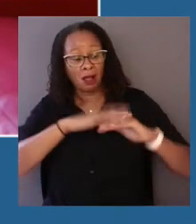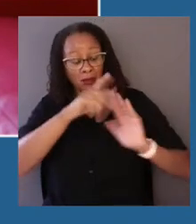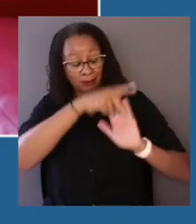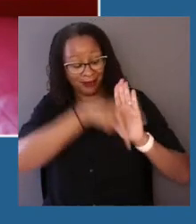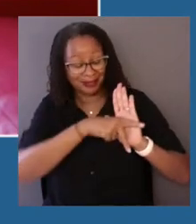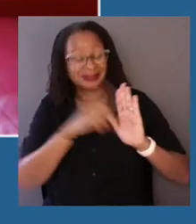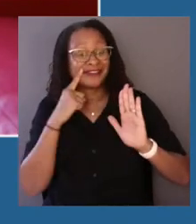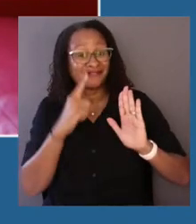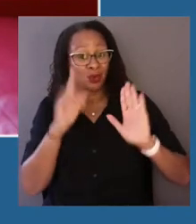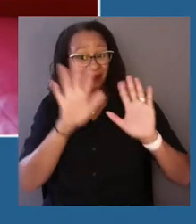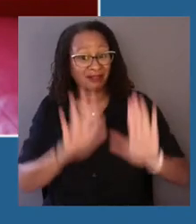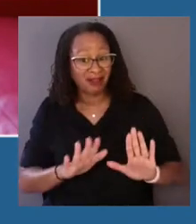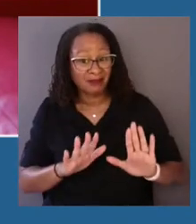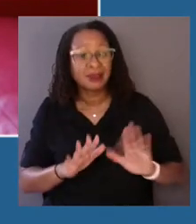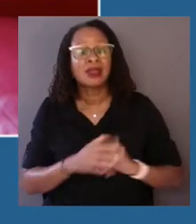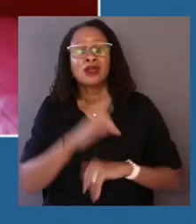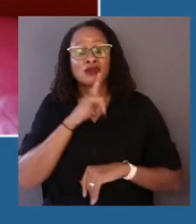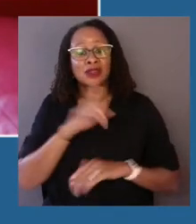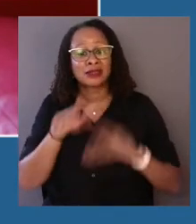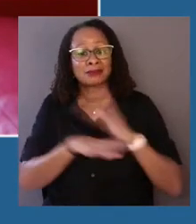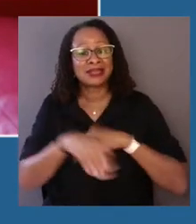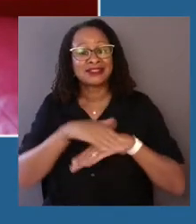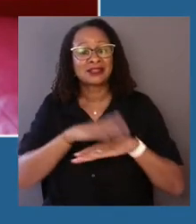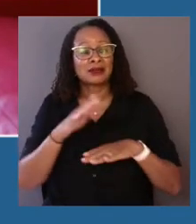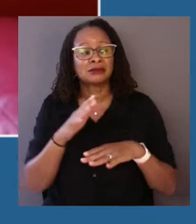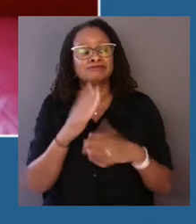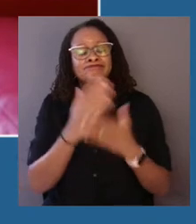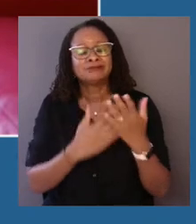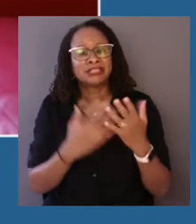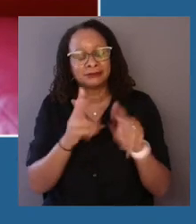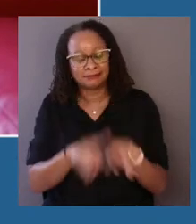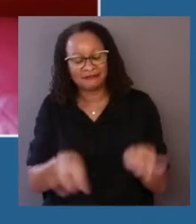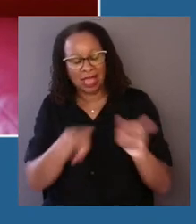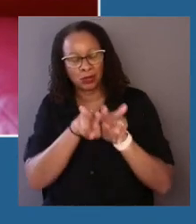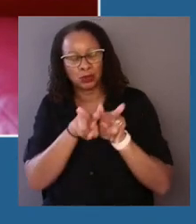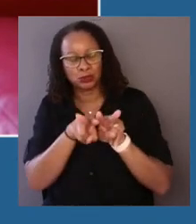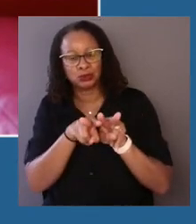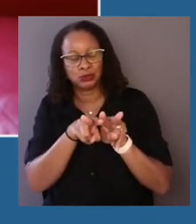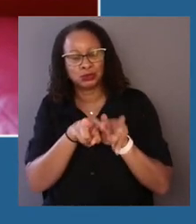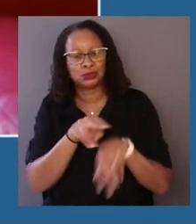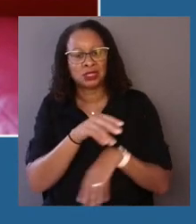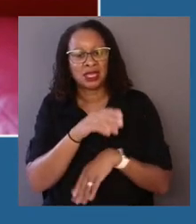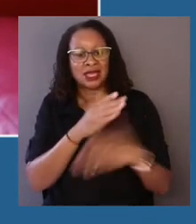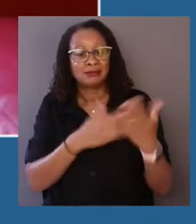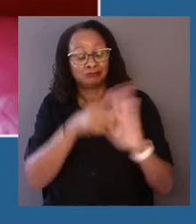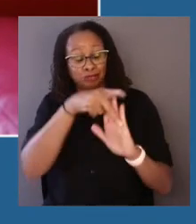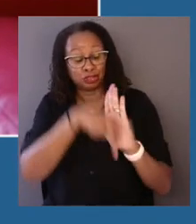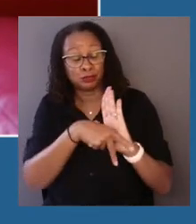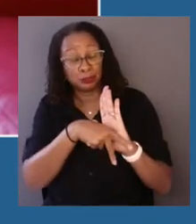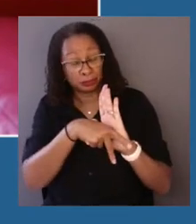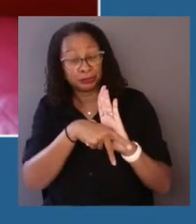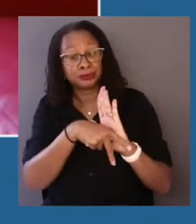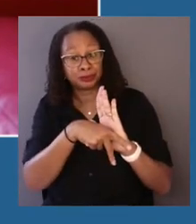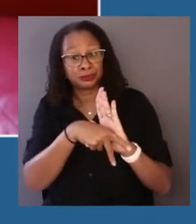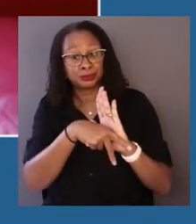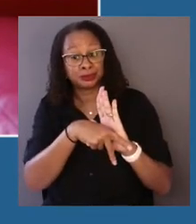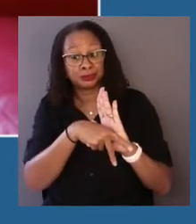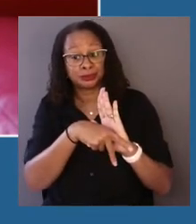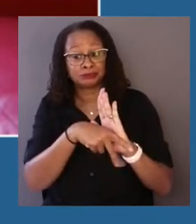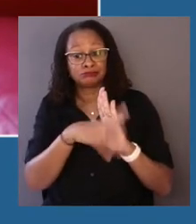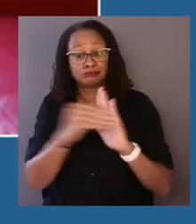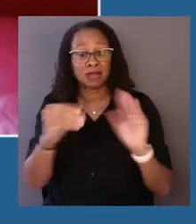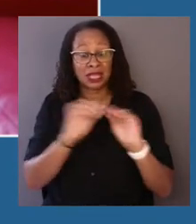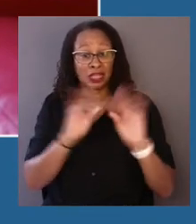really based on some values, some principles, and clearly